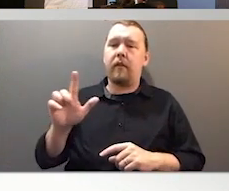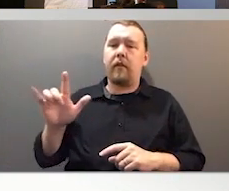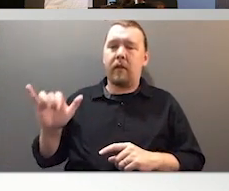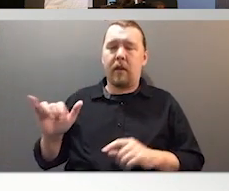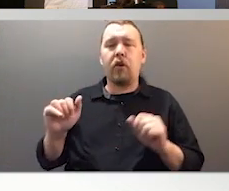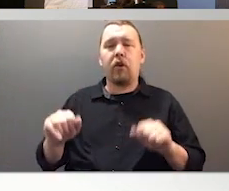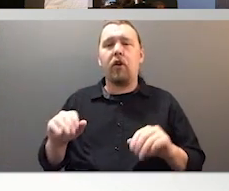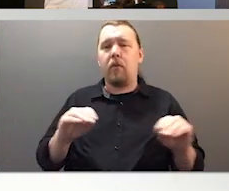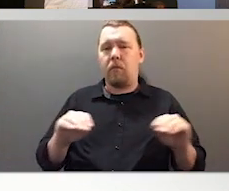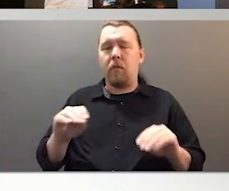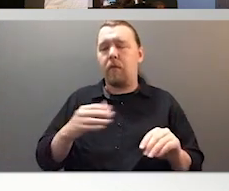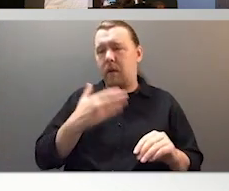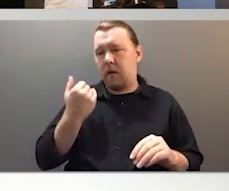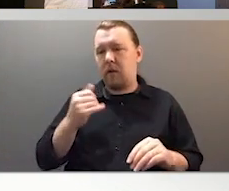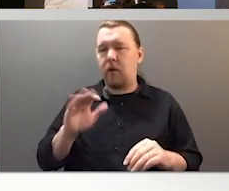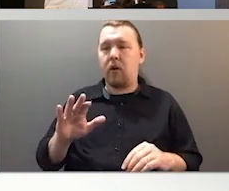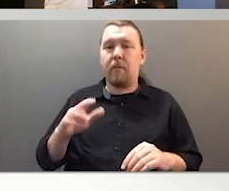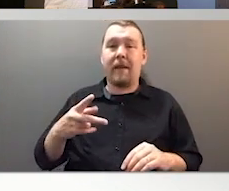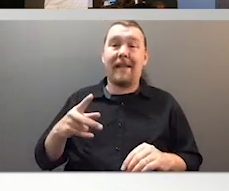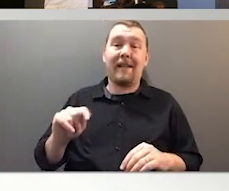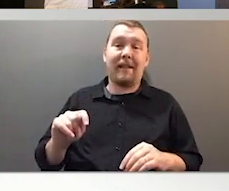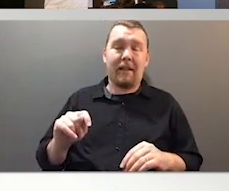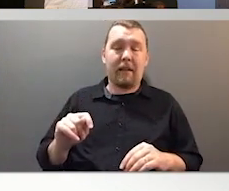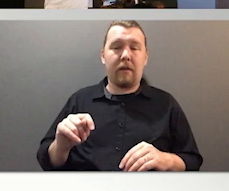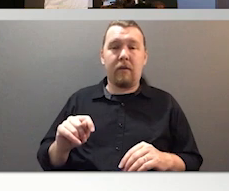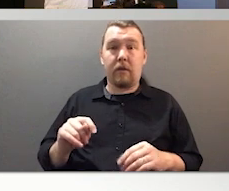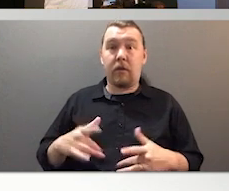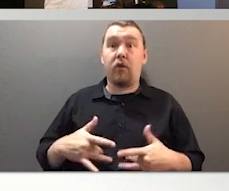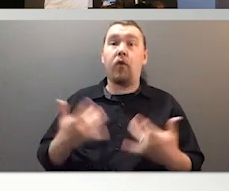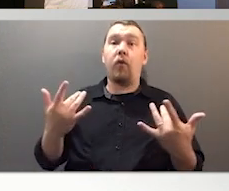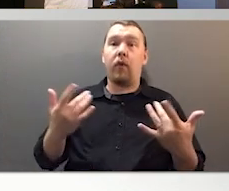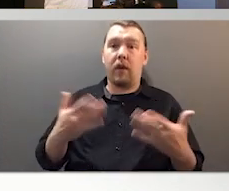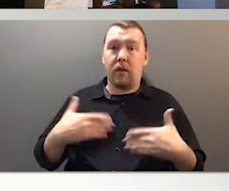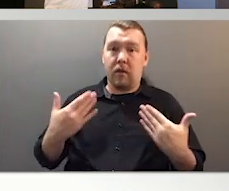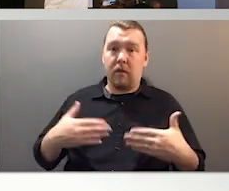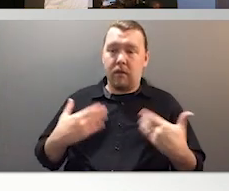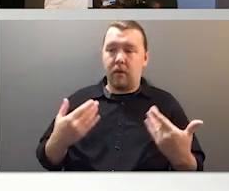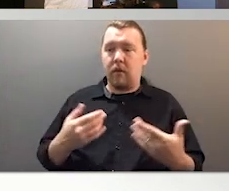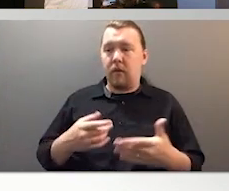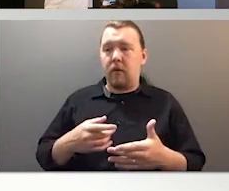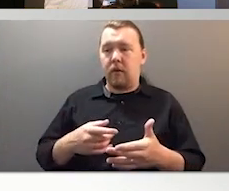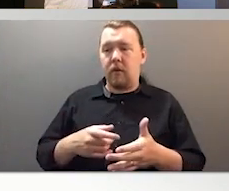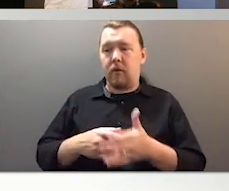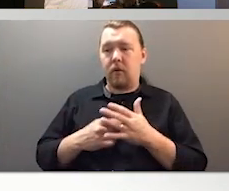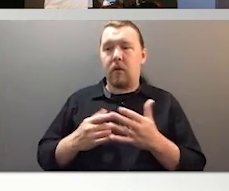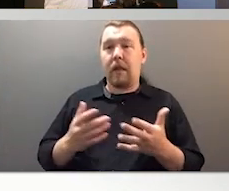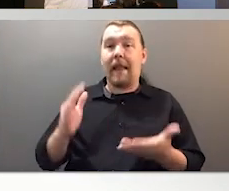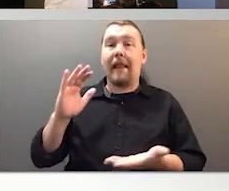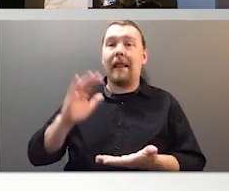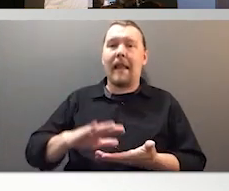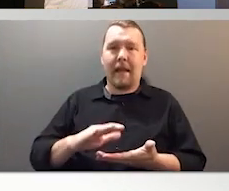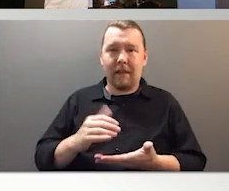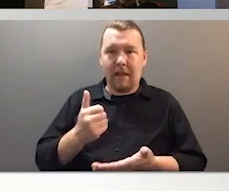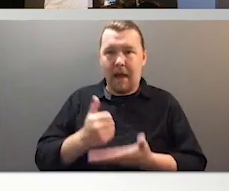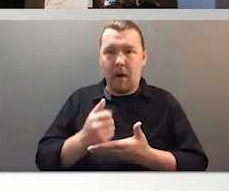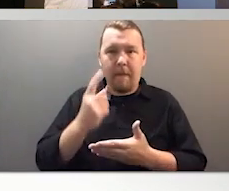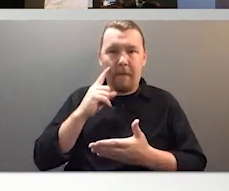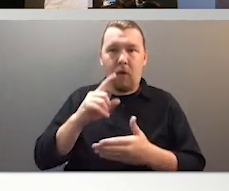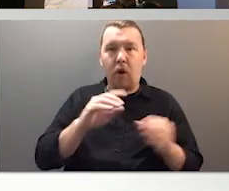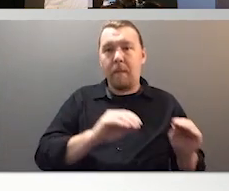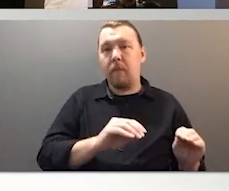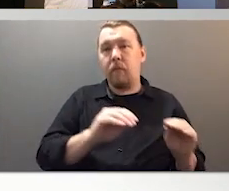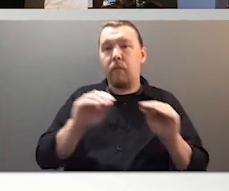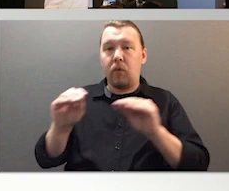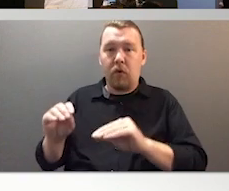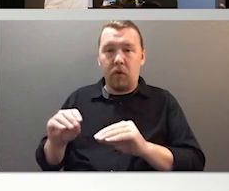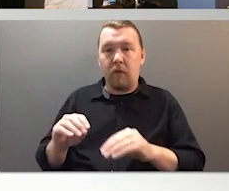PT was more than thrilled. She took a lot less assistance to do transfers. I could get her up and off the floor